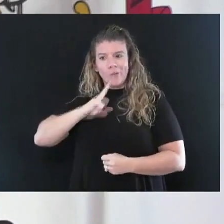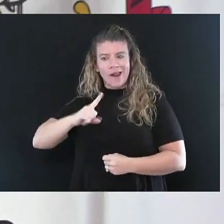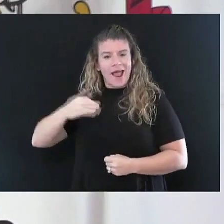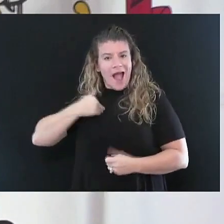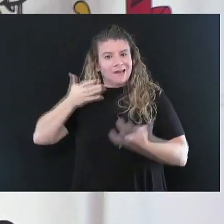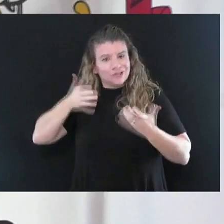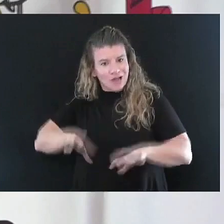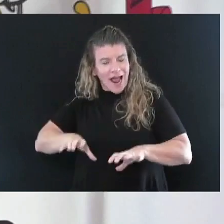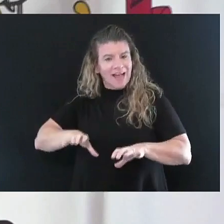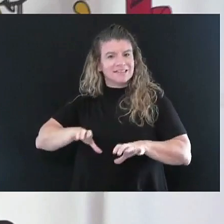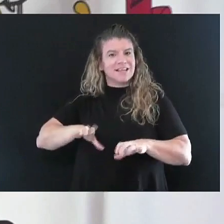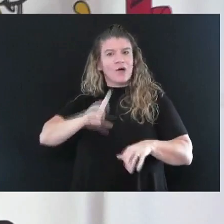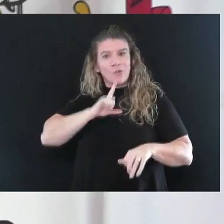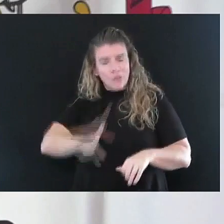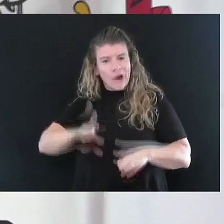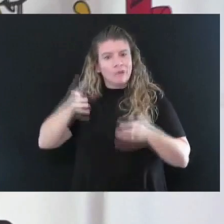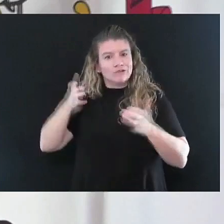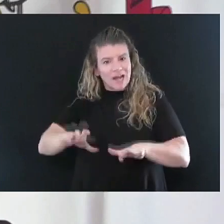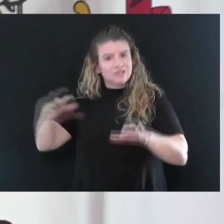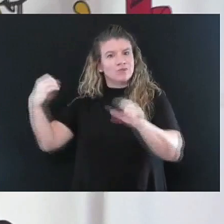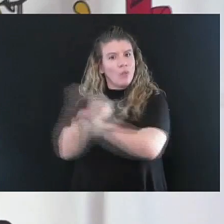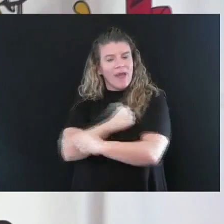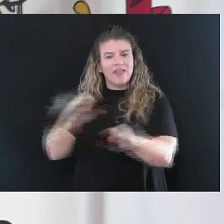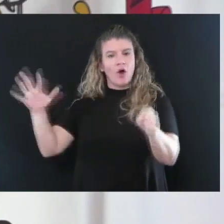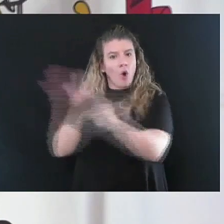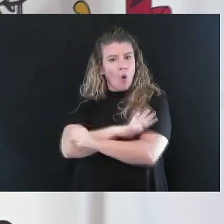shot to win it.